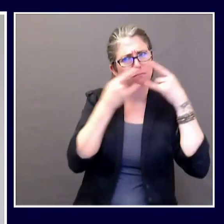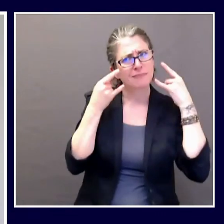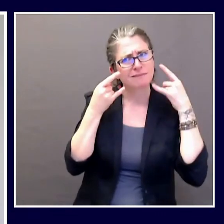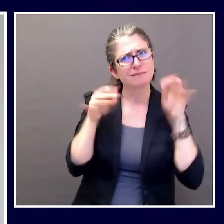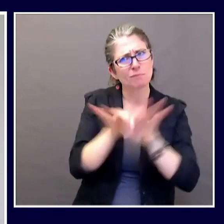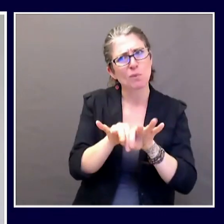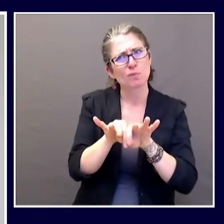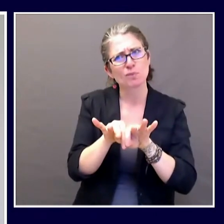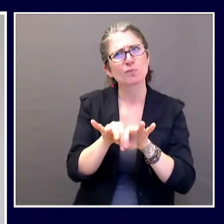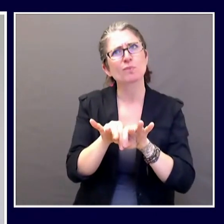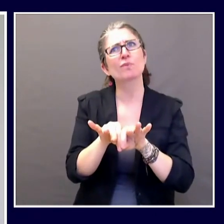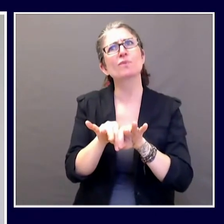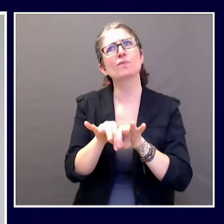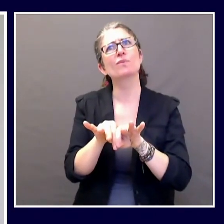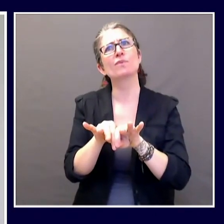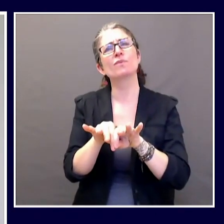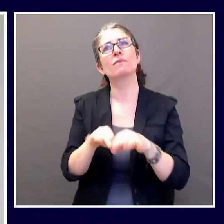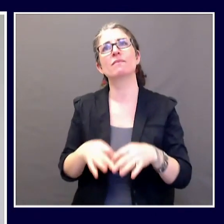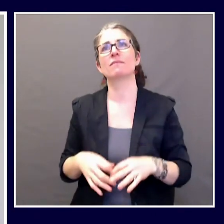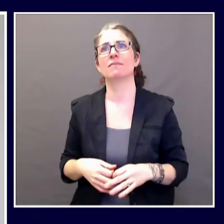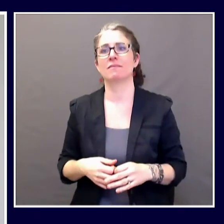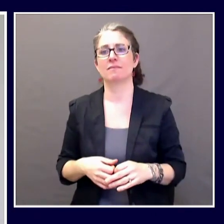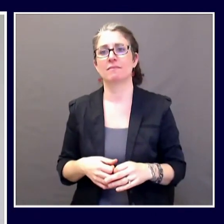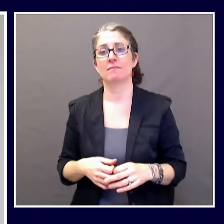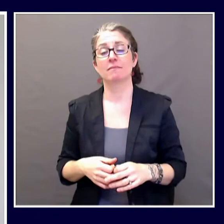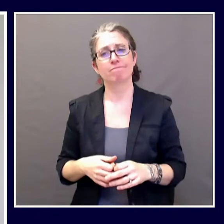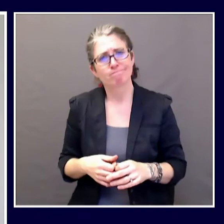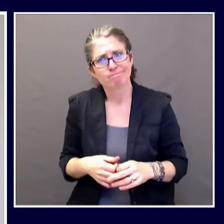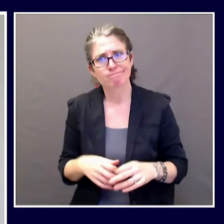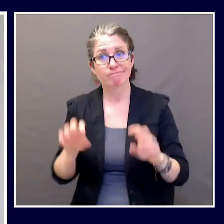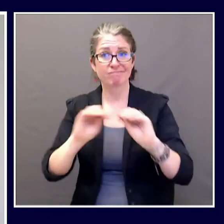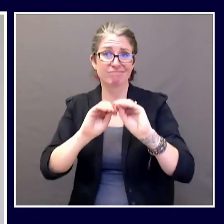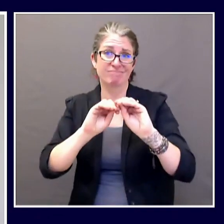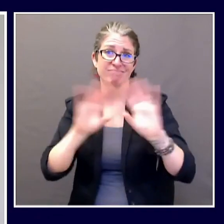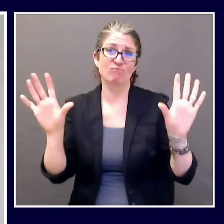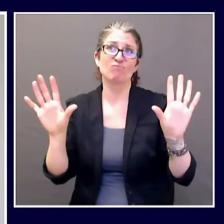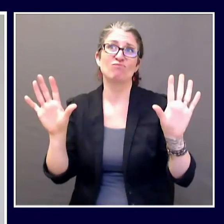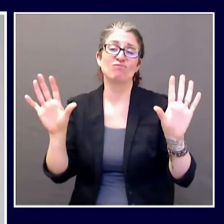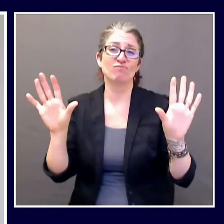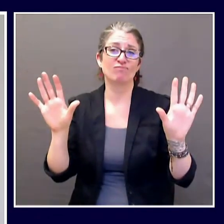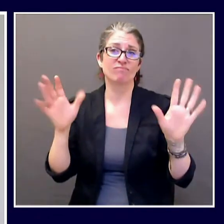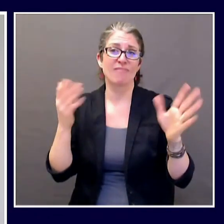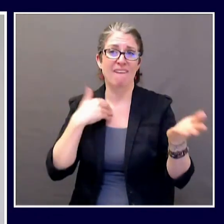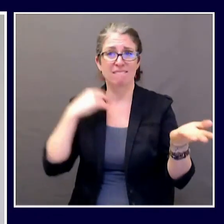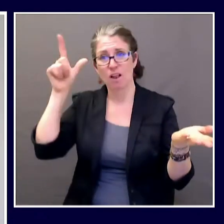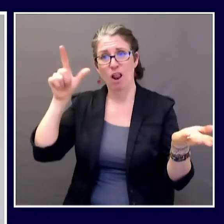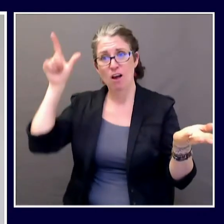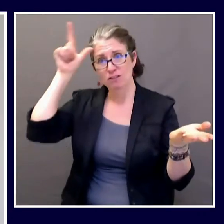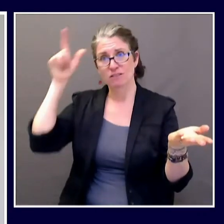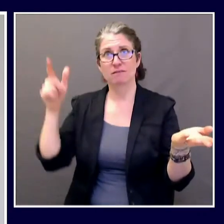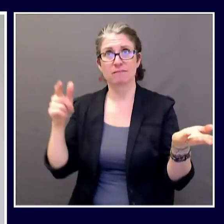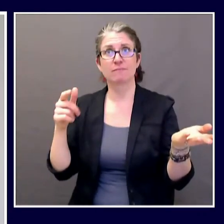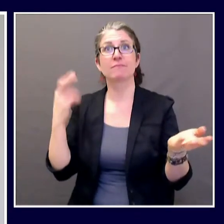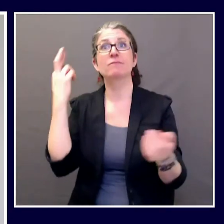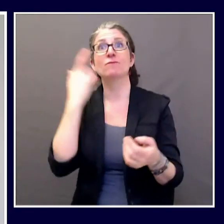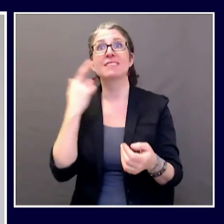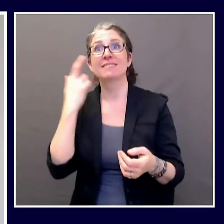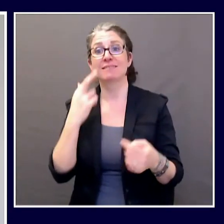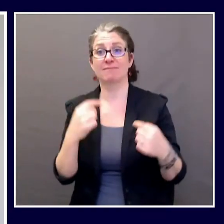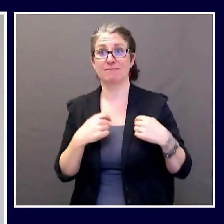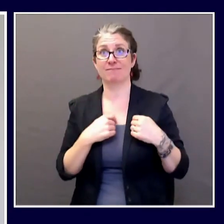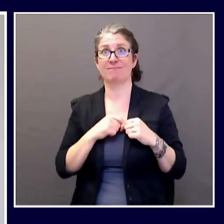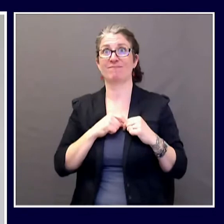things like wearing a mask. Now, with respect to the variants, the early data that we have suggests that all three